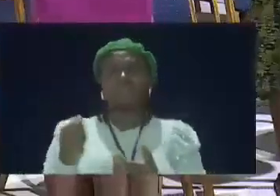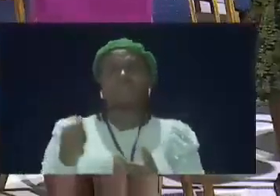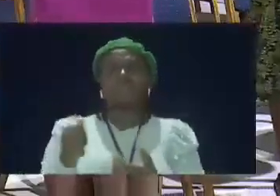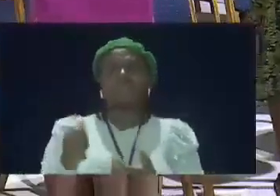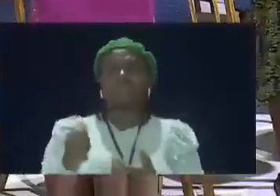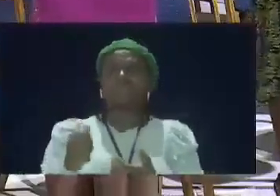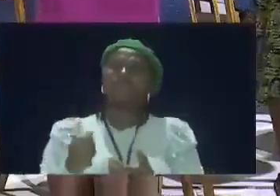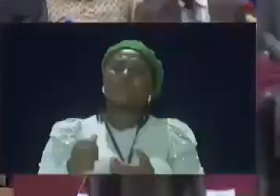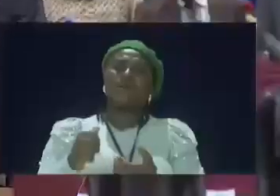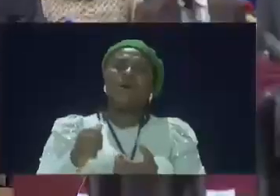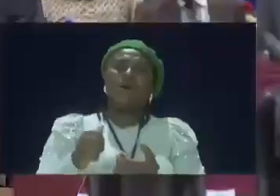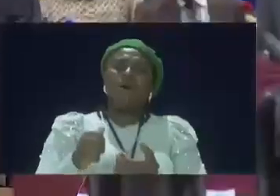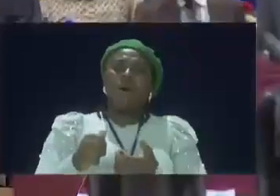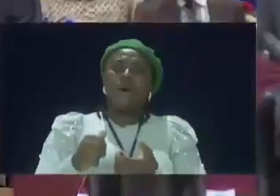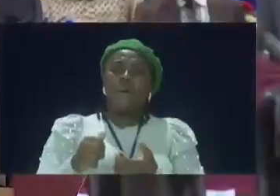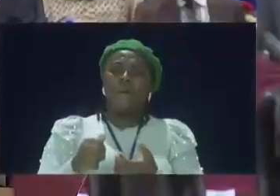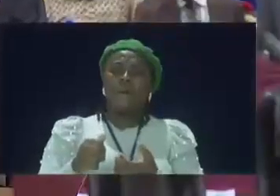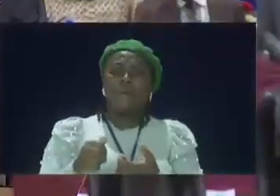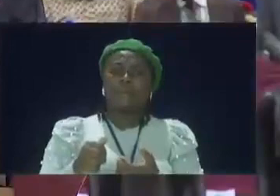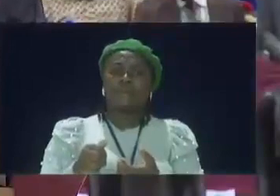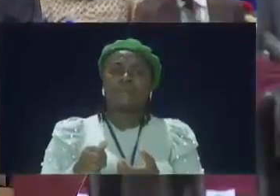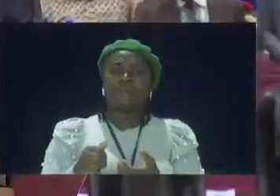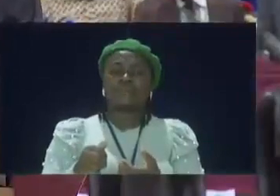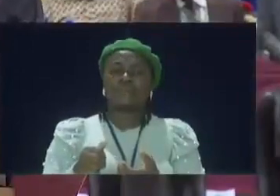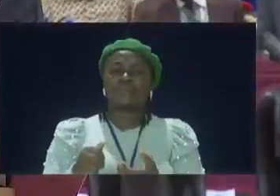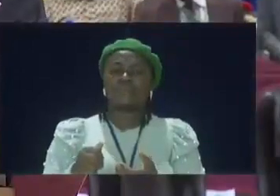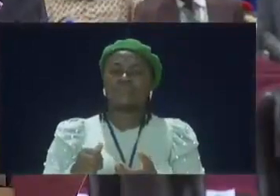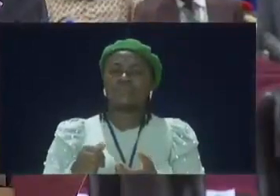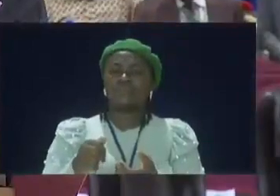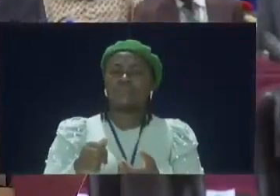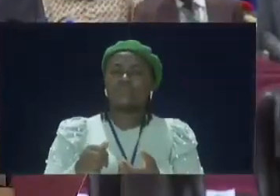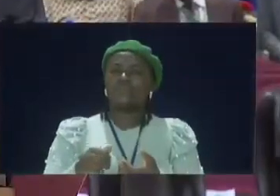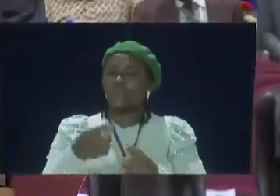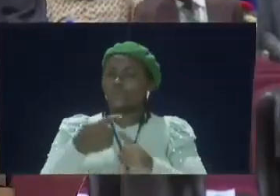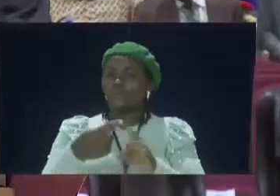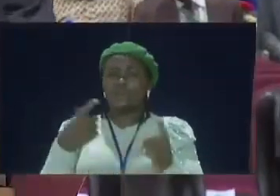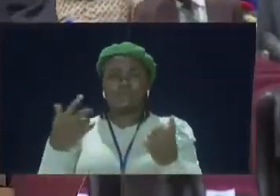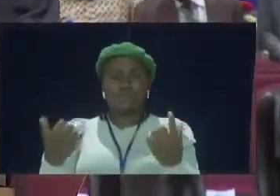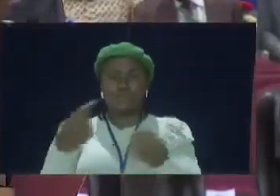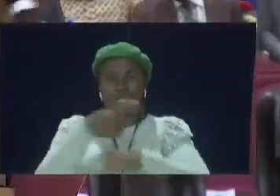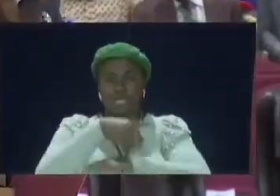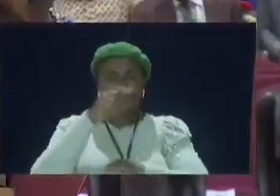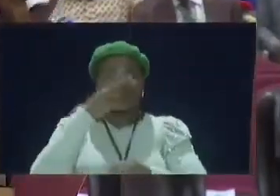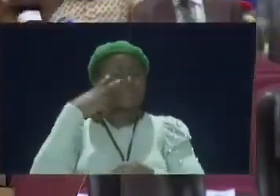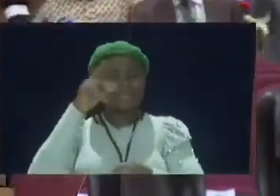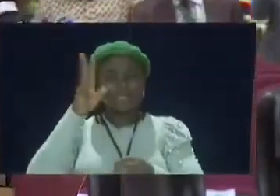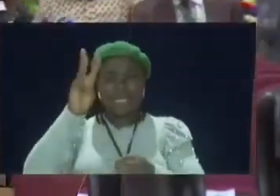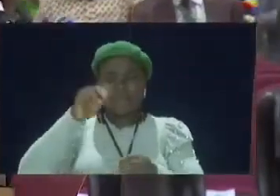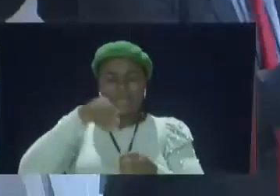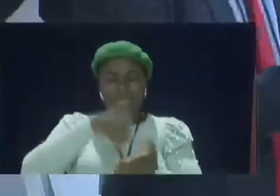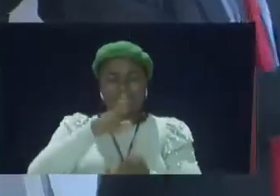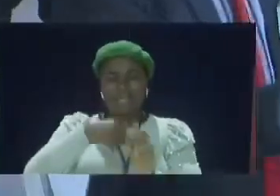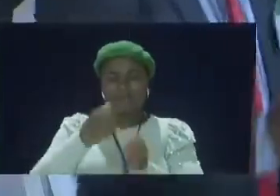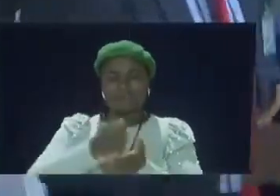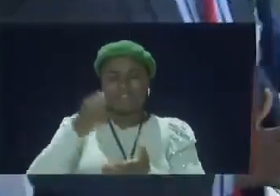You have seen them up until today. From today, you will not see them anymore.